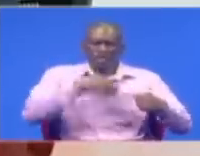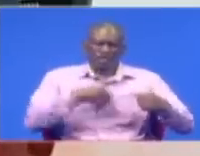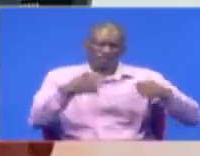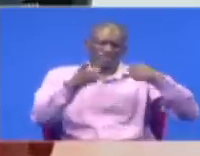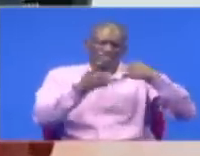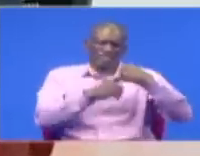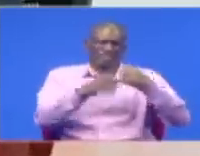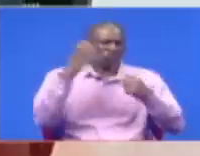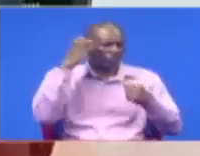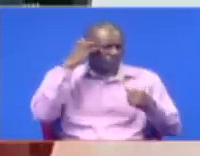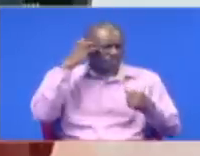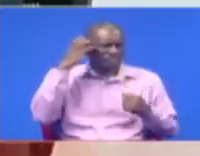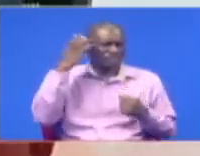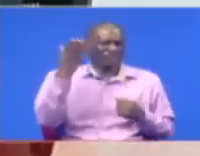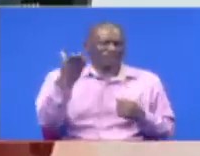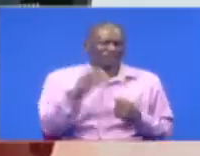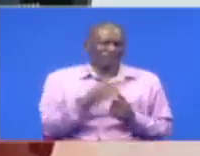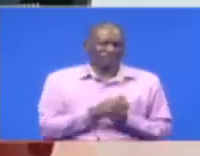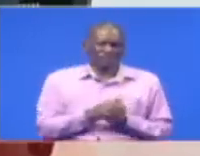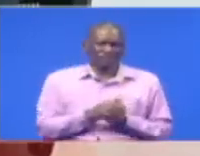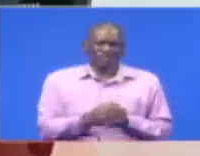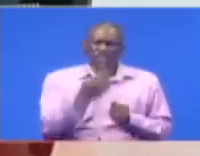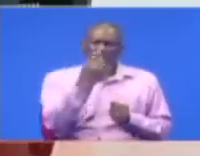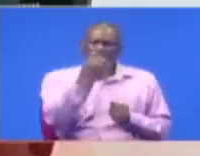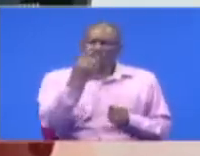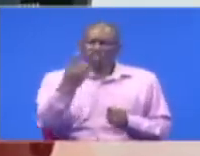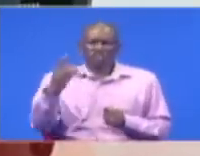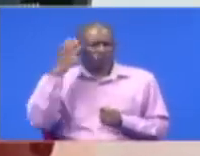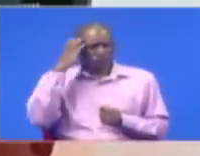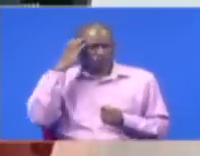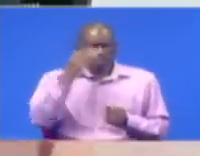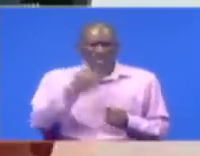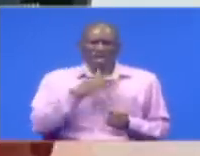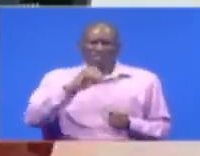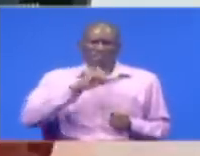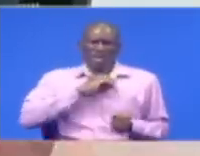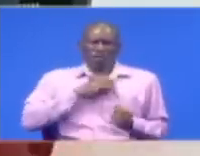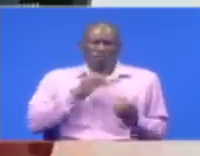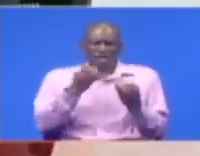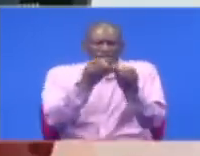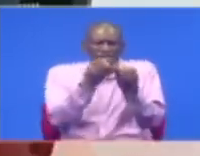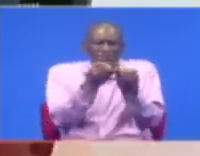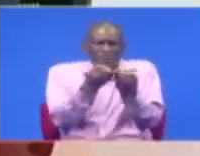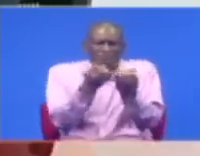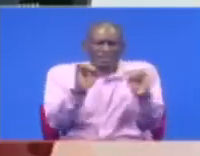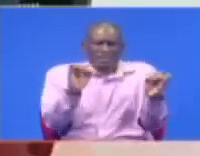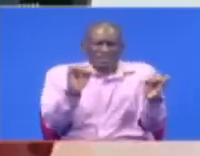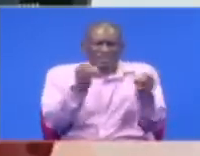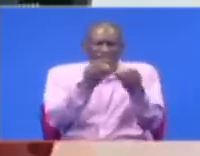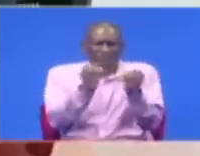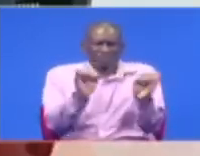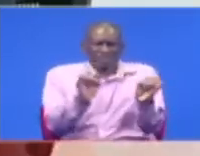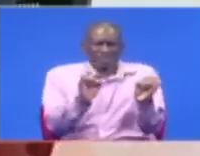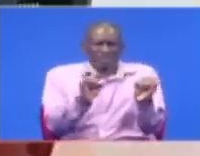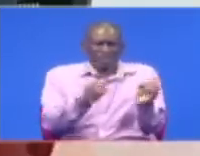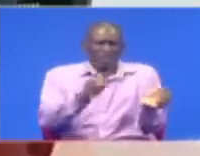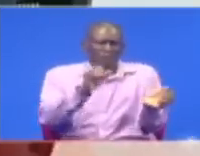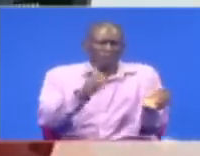six colleges. Each college had its own independent disciplinary